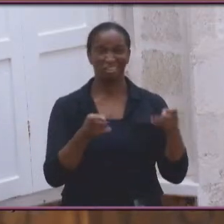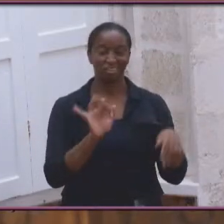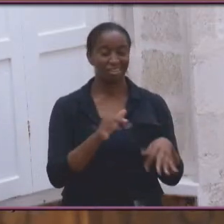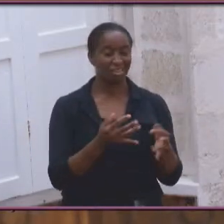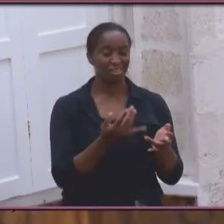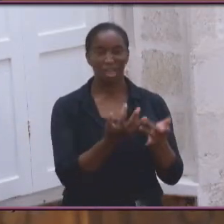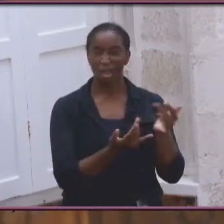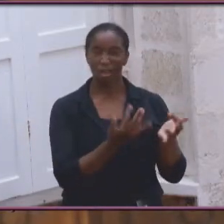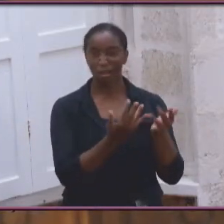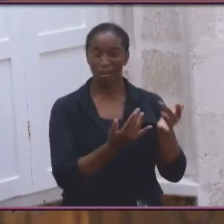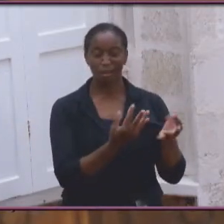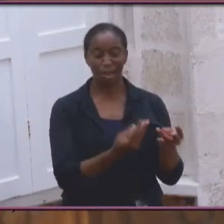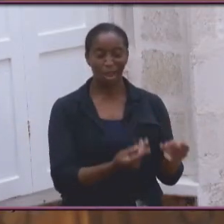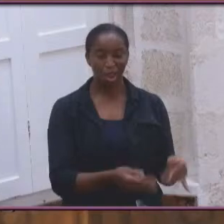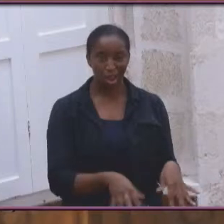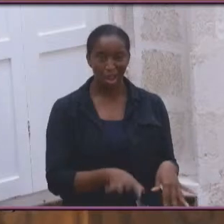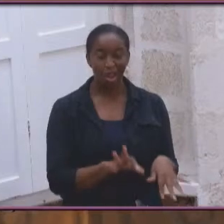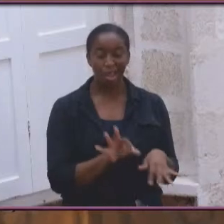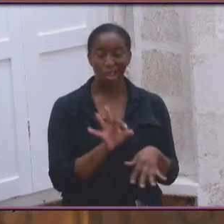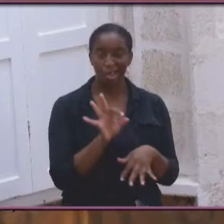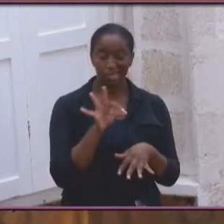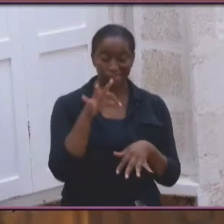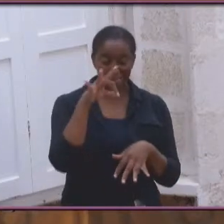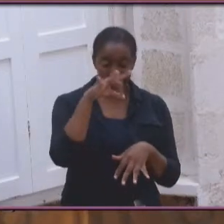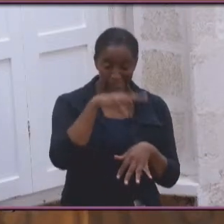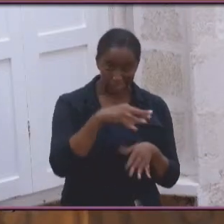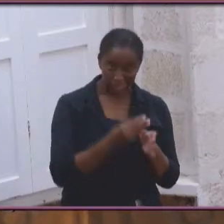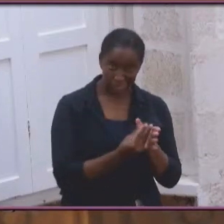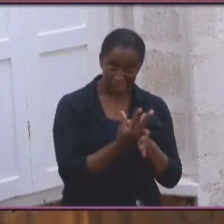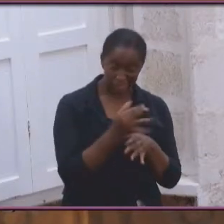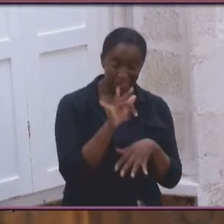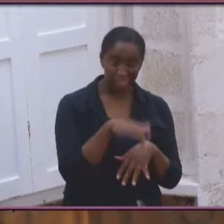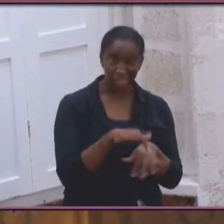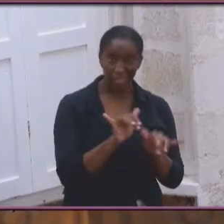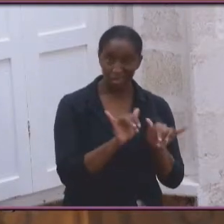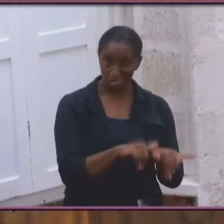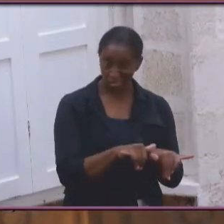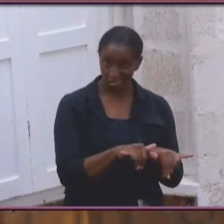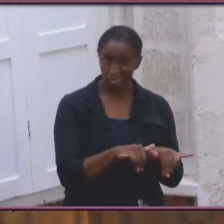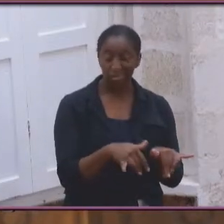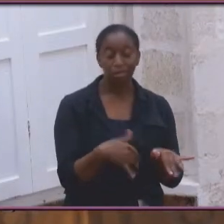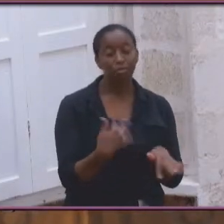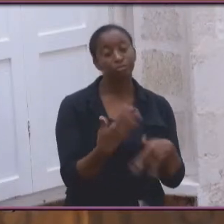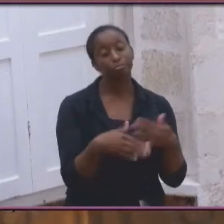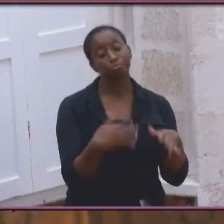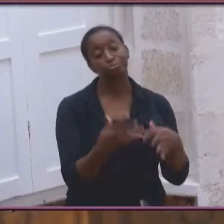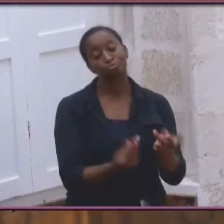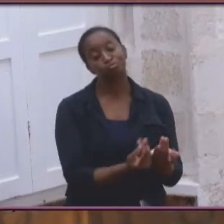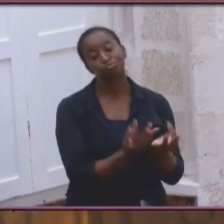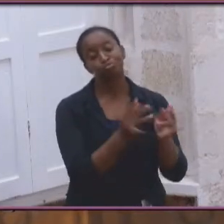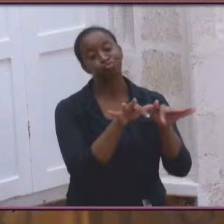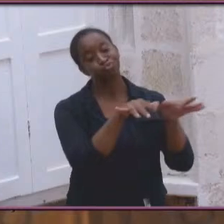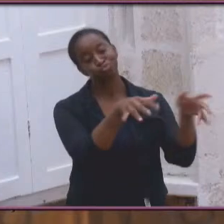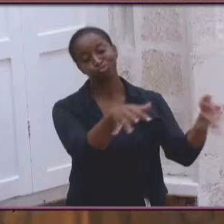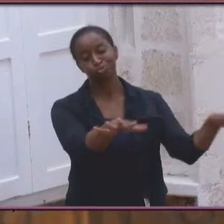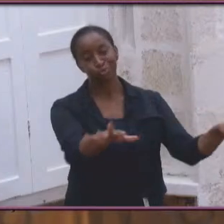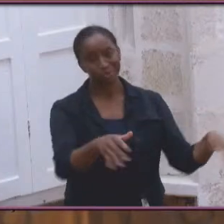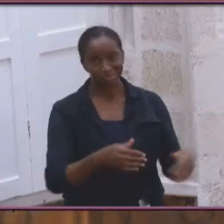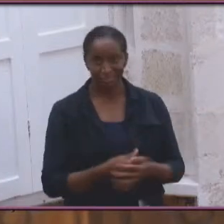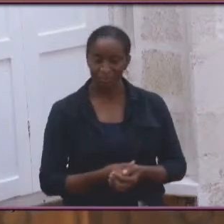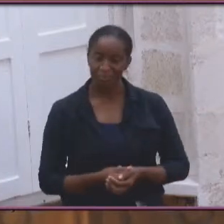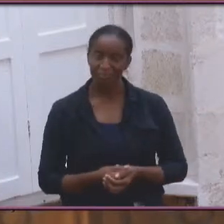2 years later, whatever. And they spoke of how expensive it would be for them, and then to be penalized if